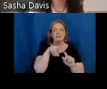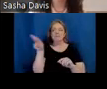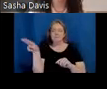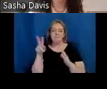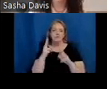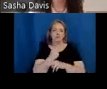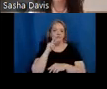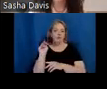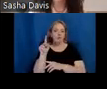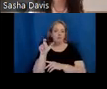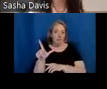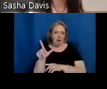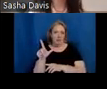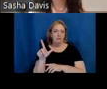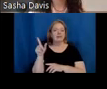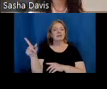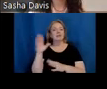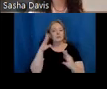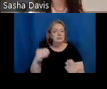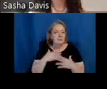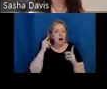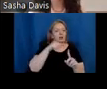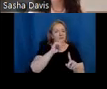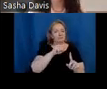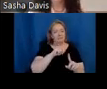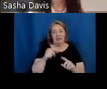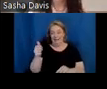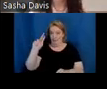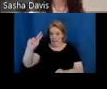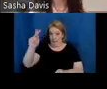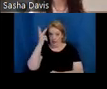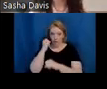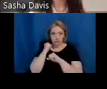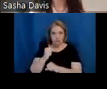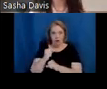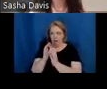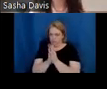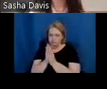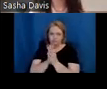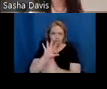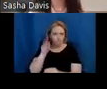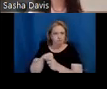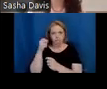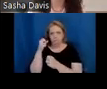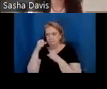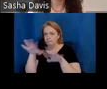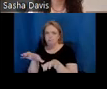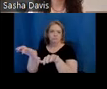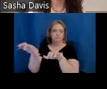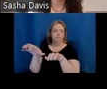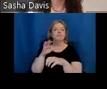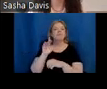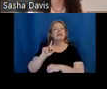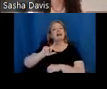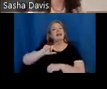a passionate activist, and she was very political. And she later assisted in managing a lot of the aspects